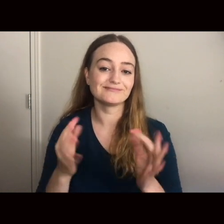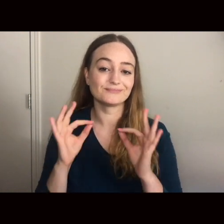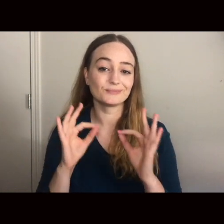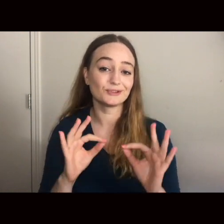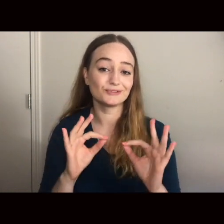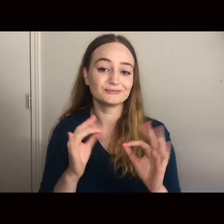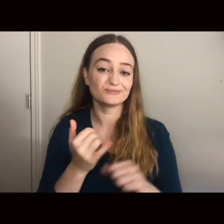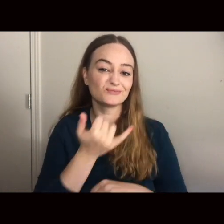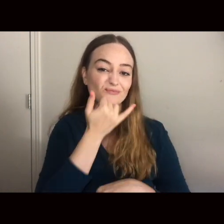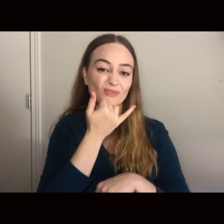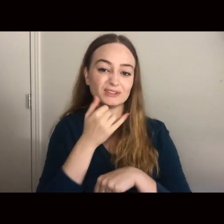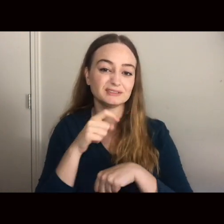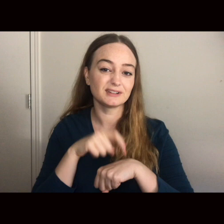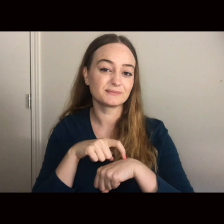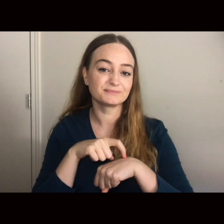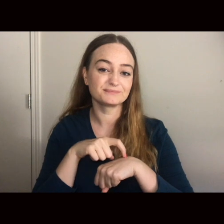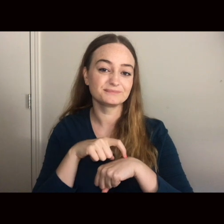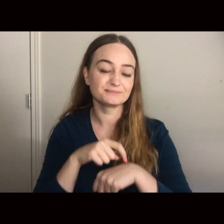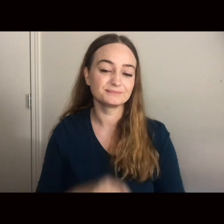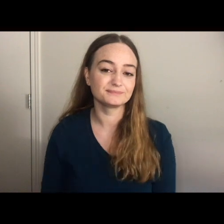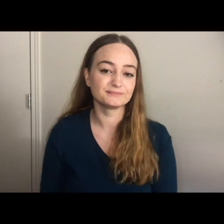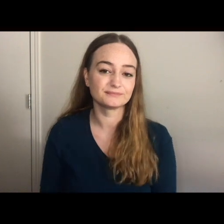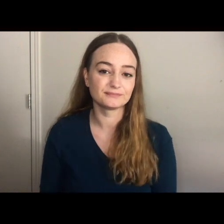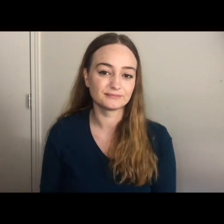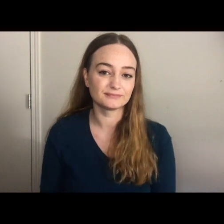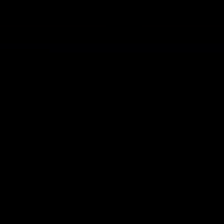yeah. Right place, wrong time.